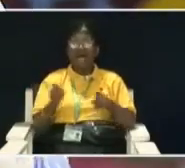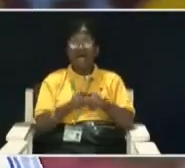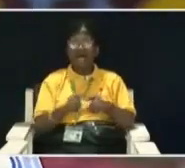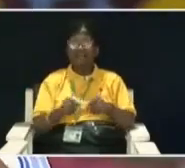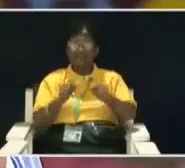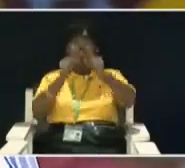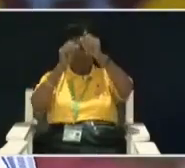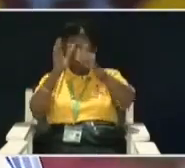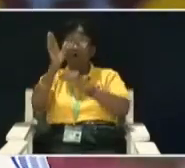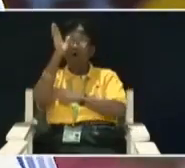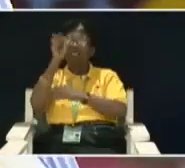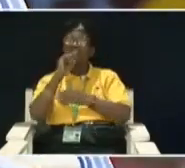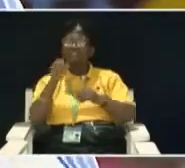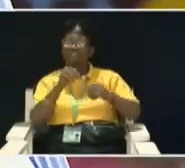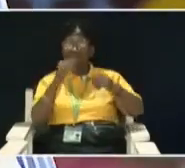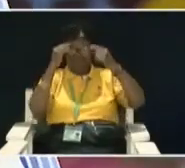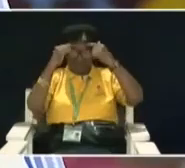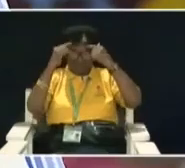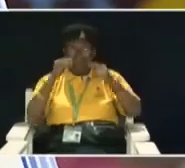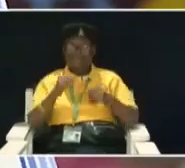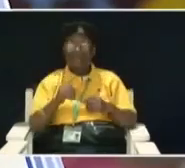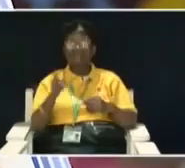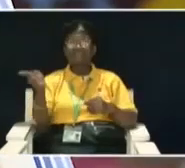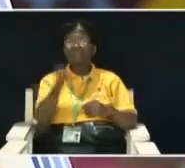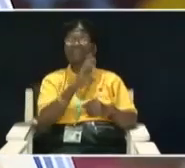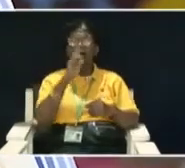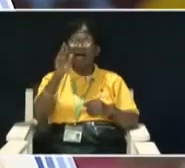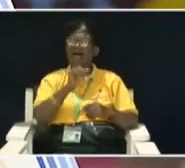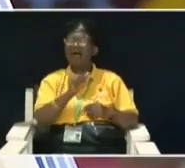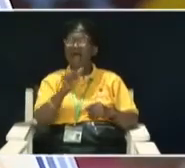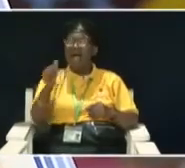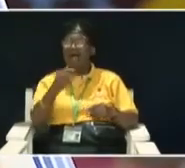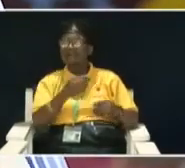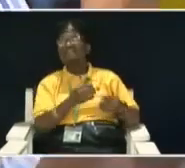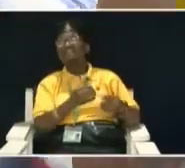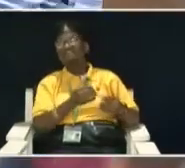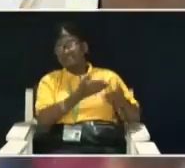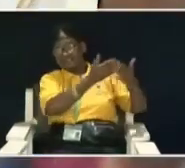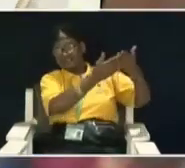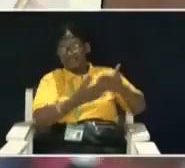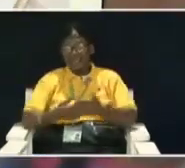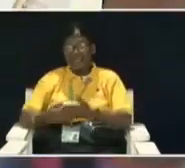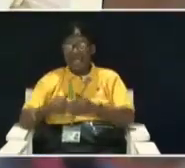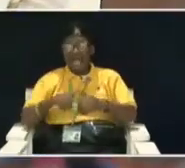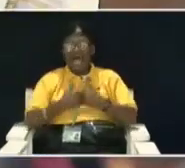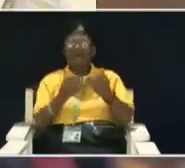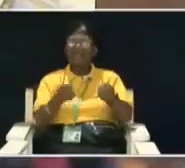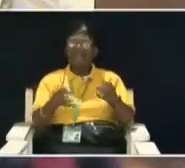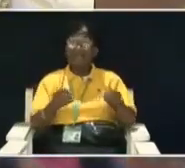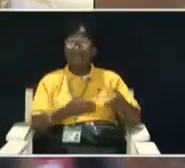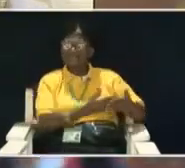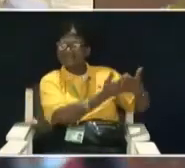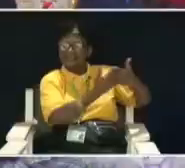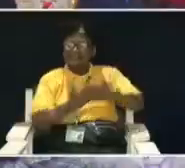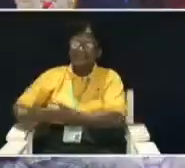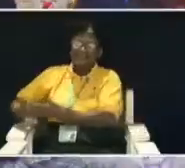many babies in the hand of the Most High God are here tonight?